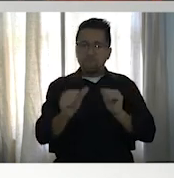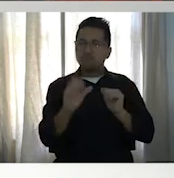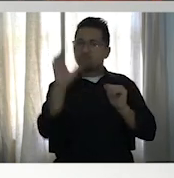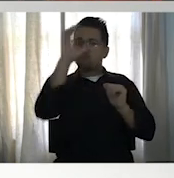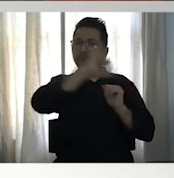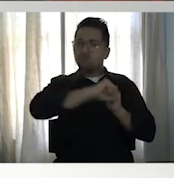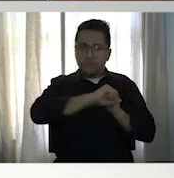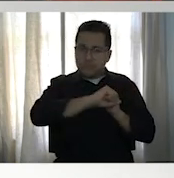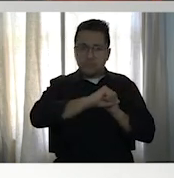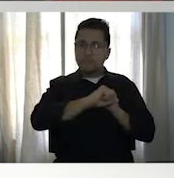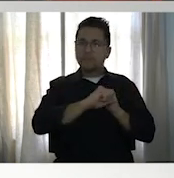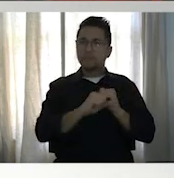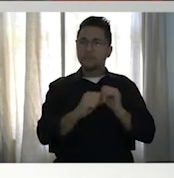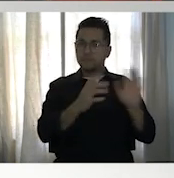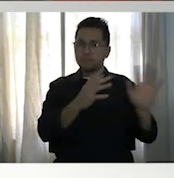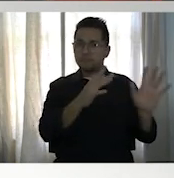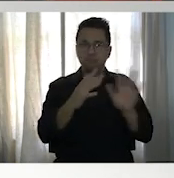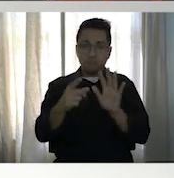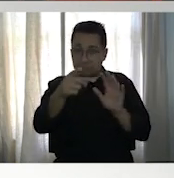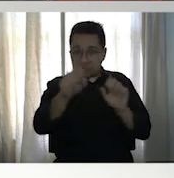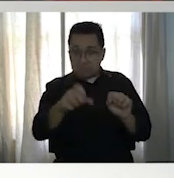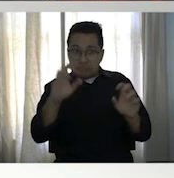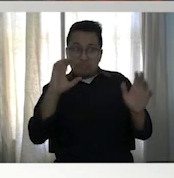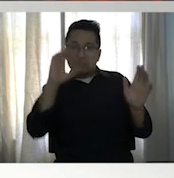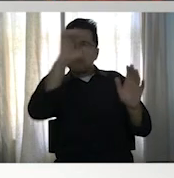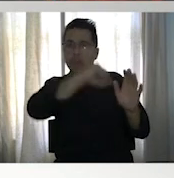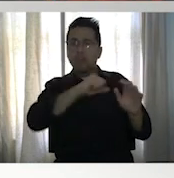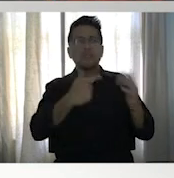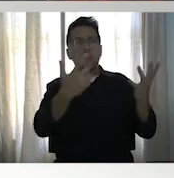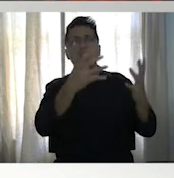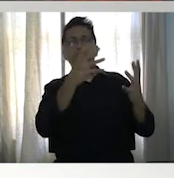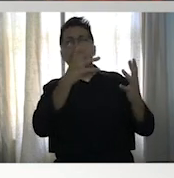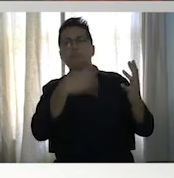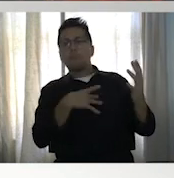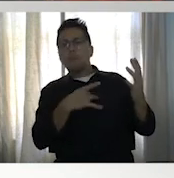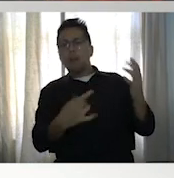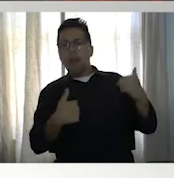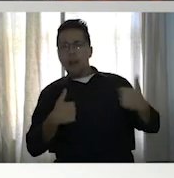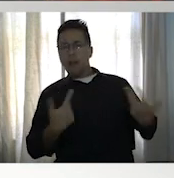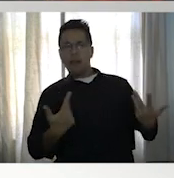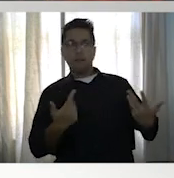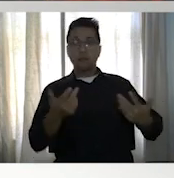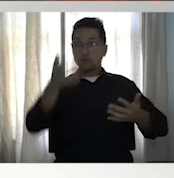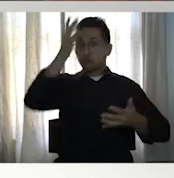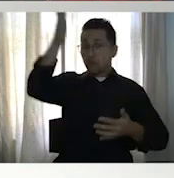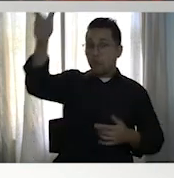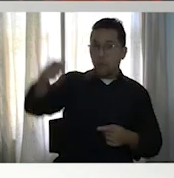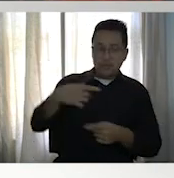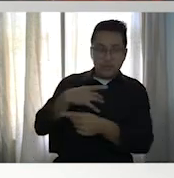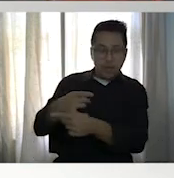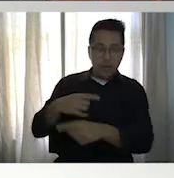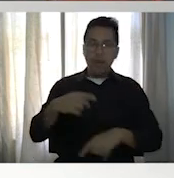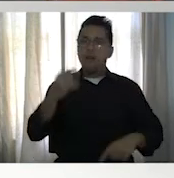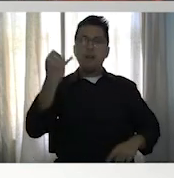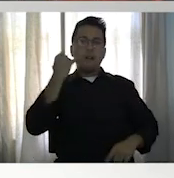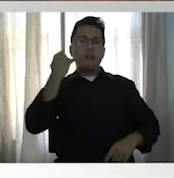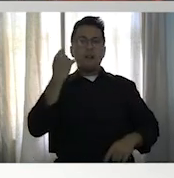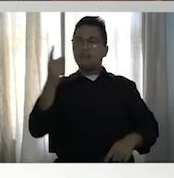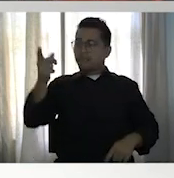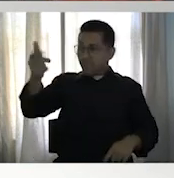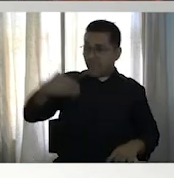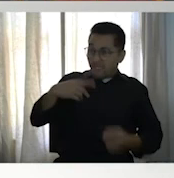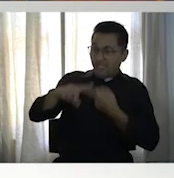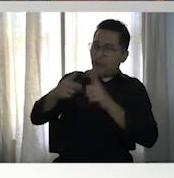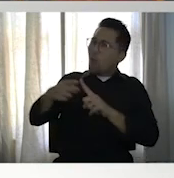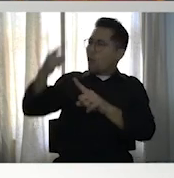guess. At what point you can guess what is Mom like. You know, what is Grandpa like? Or if he has friends,